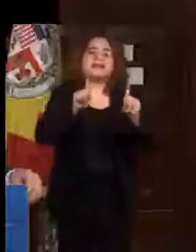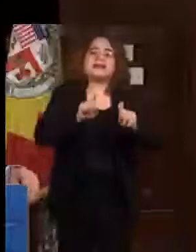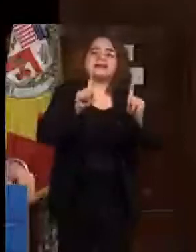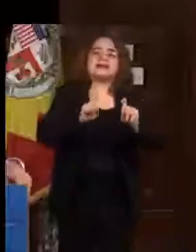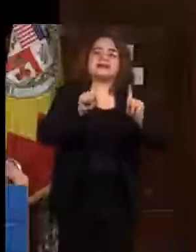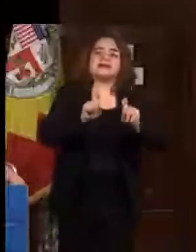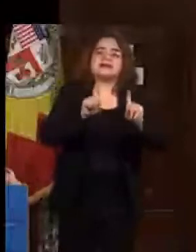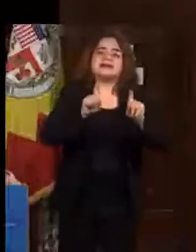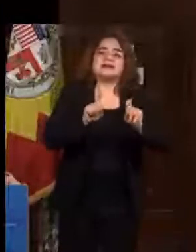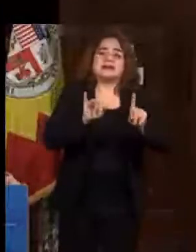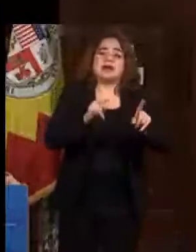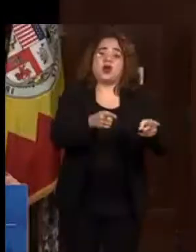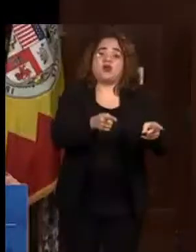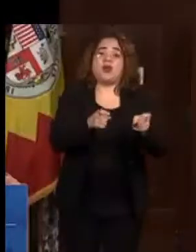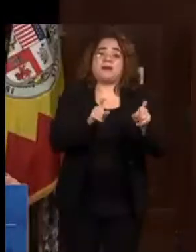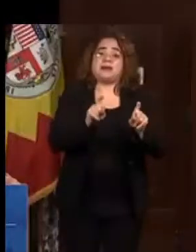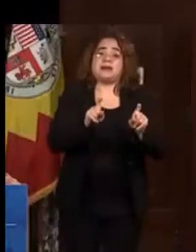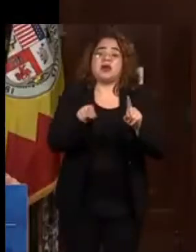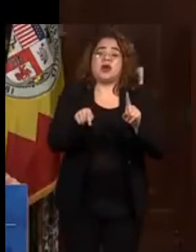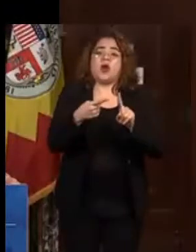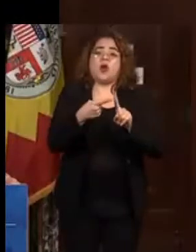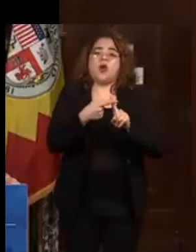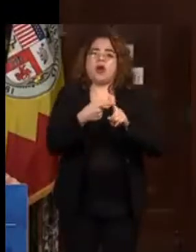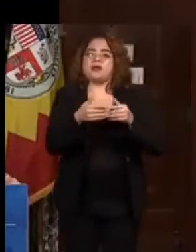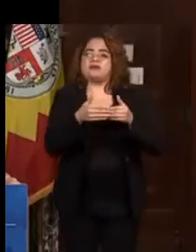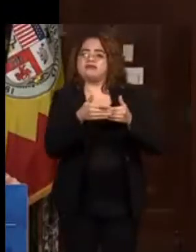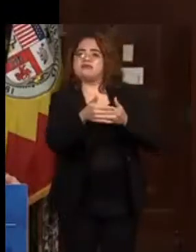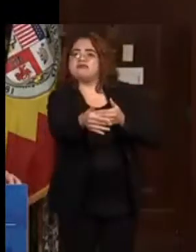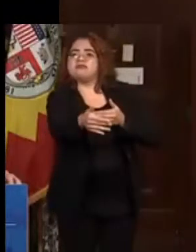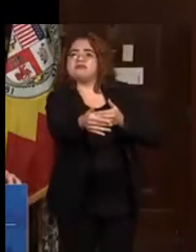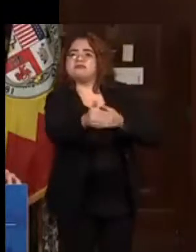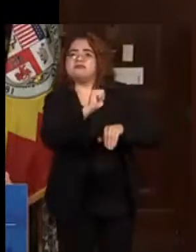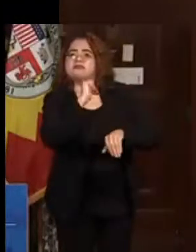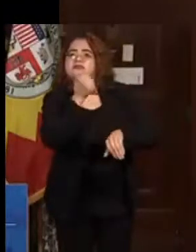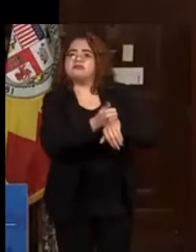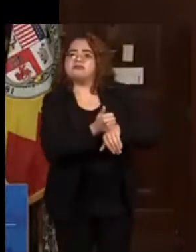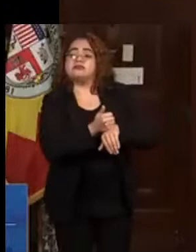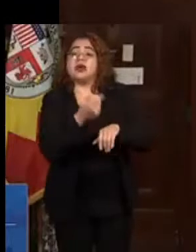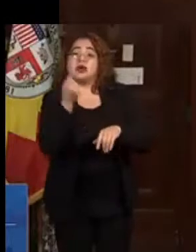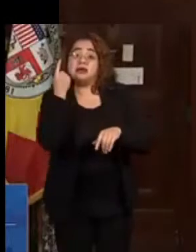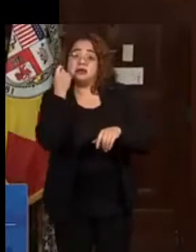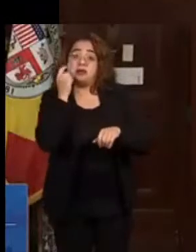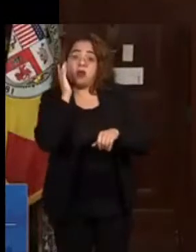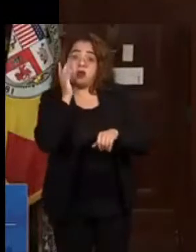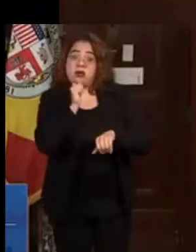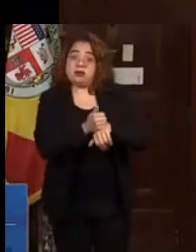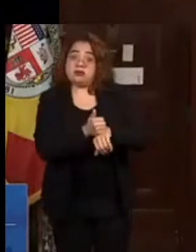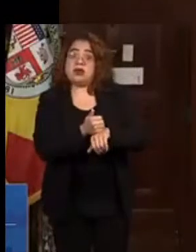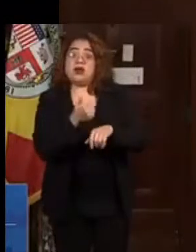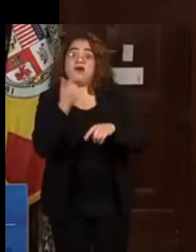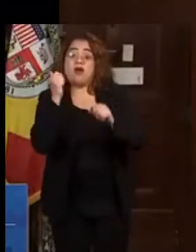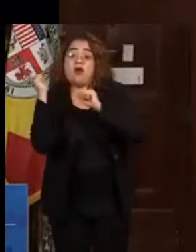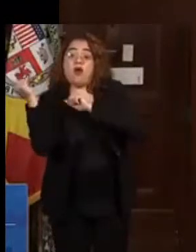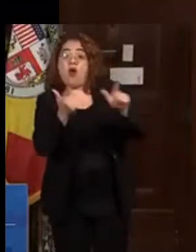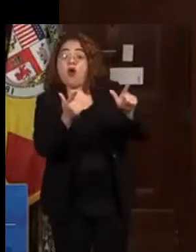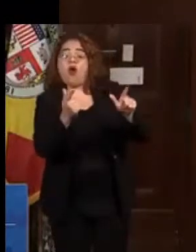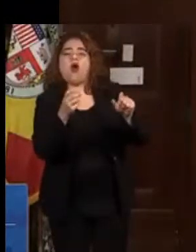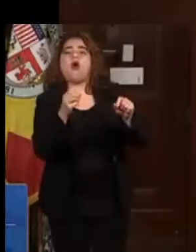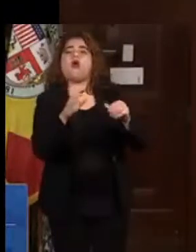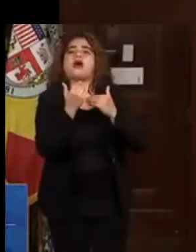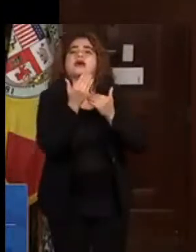that could roll out Yeah. on any or all testing sites? Sure. So let me start with the rapid